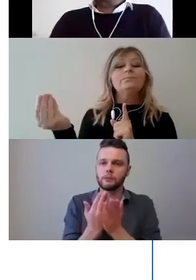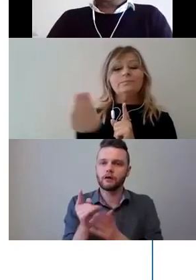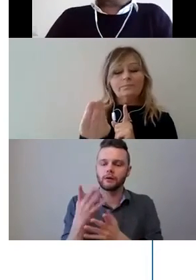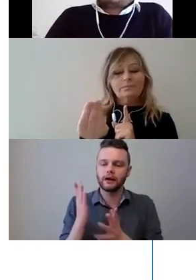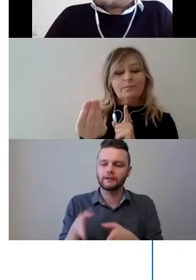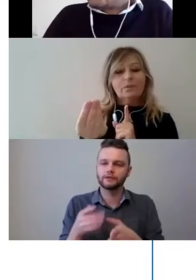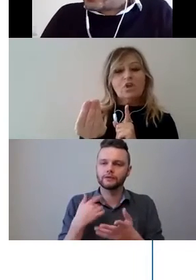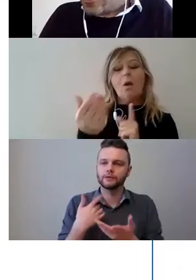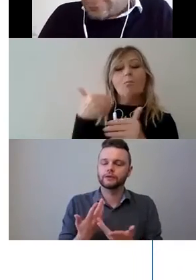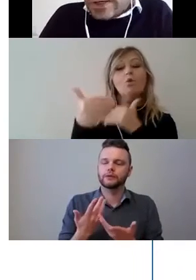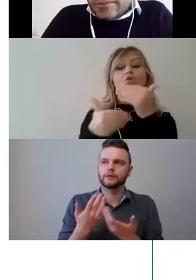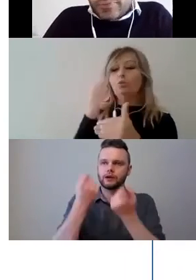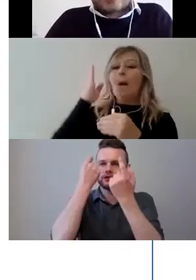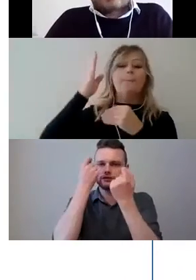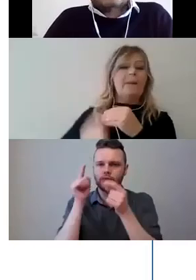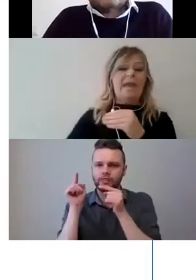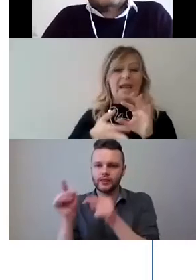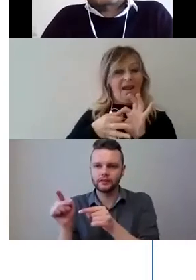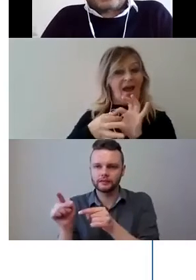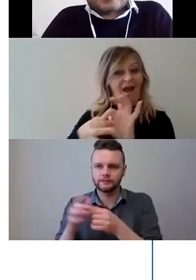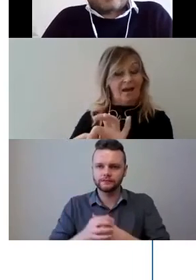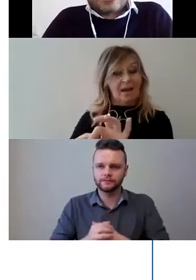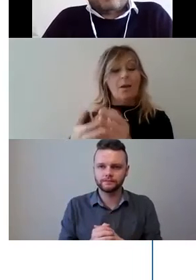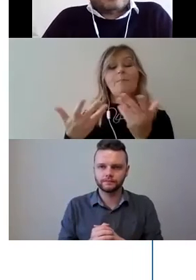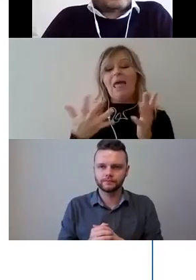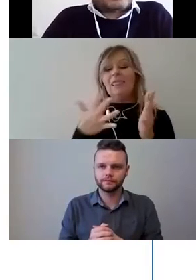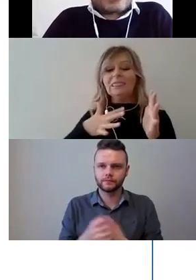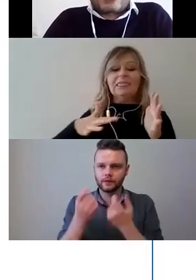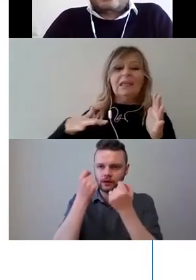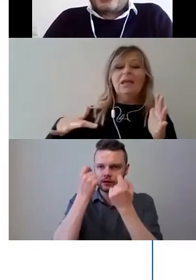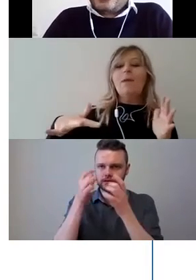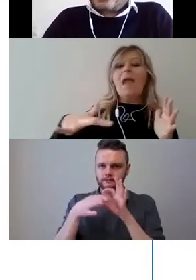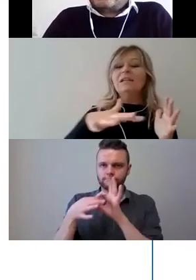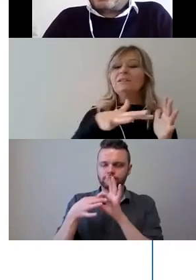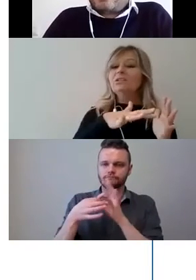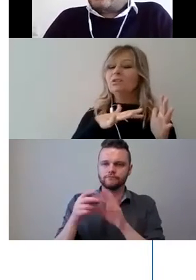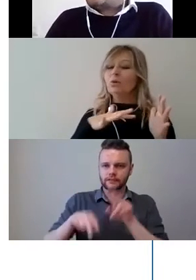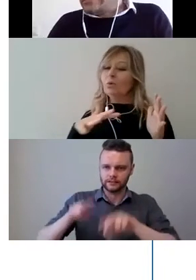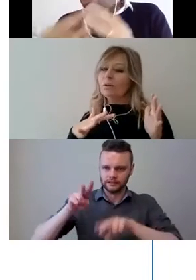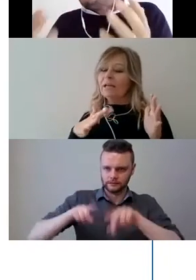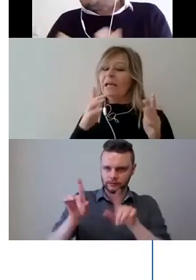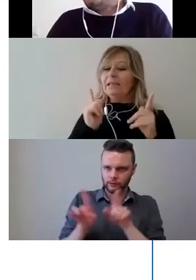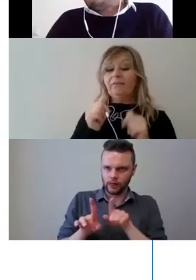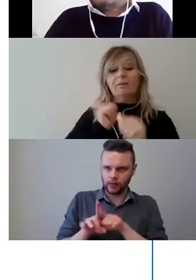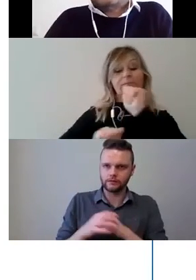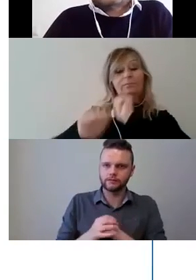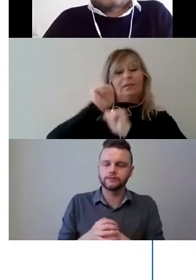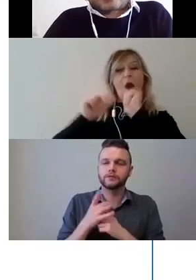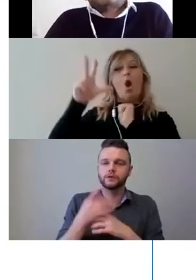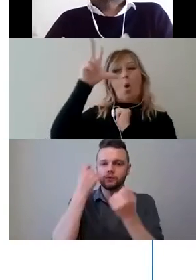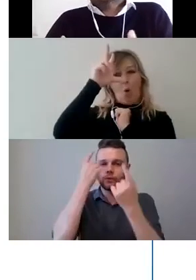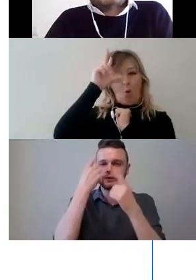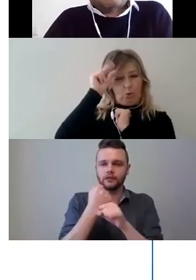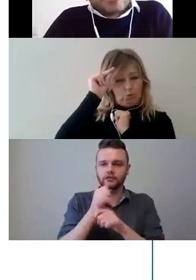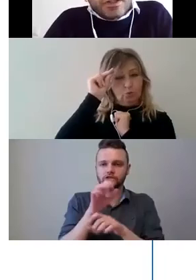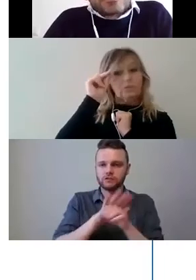be at least understood by the person who is in charge of the individual assessment. And understanding the general situation of the